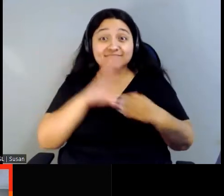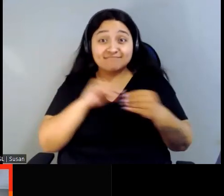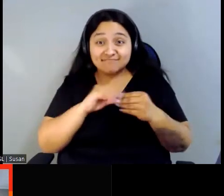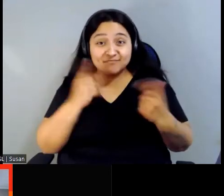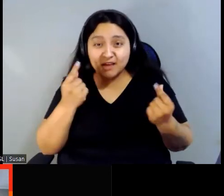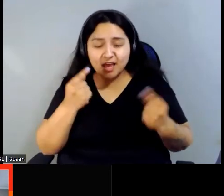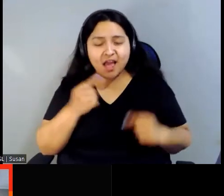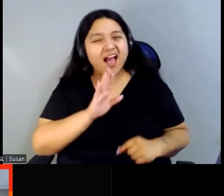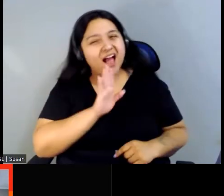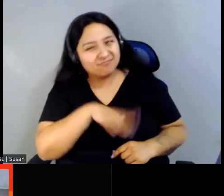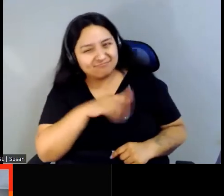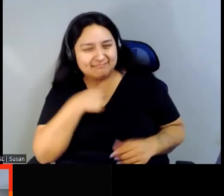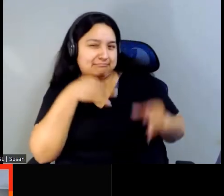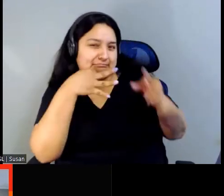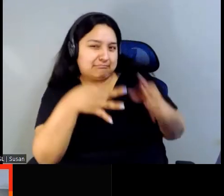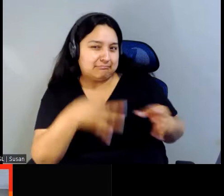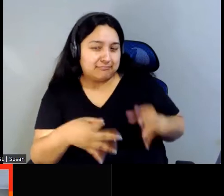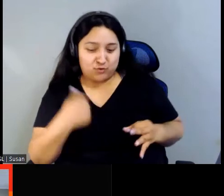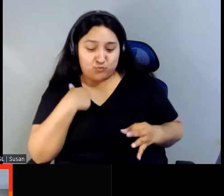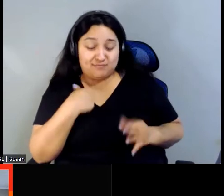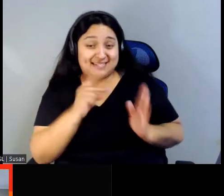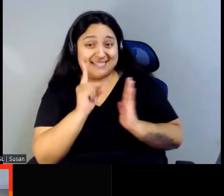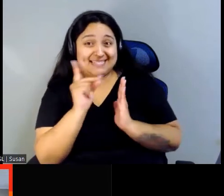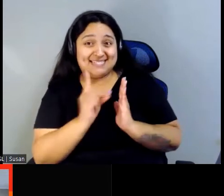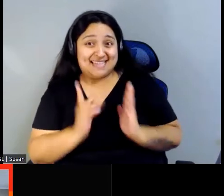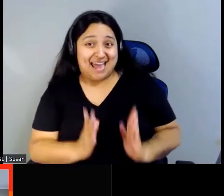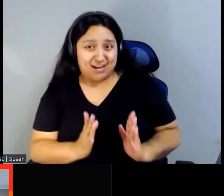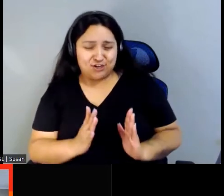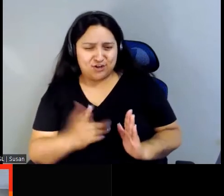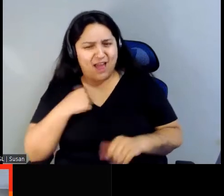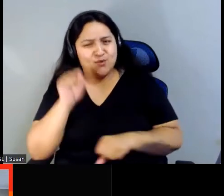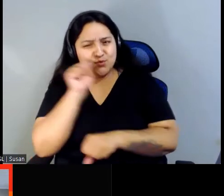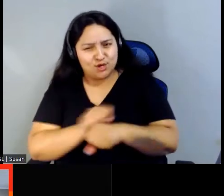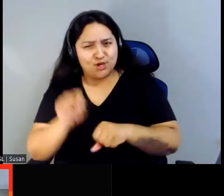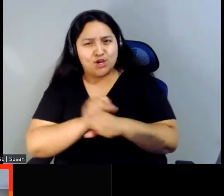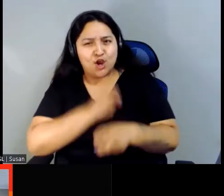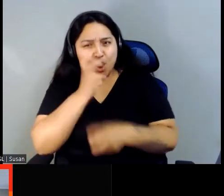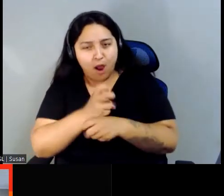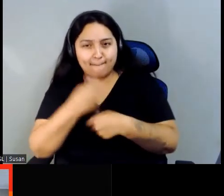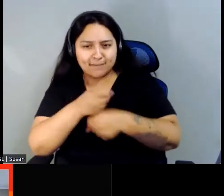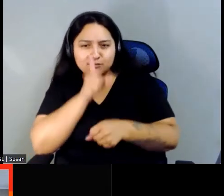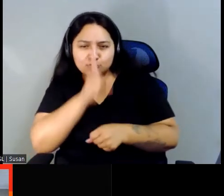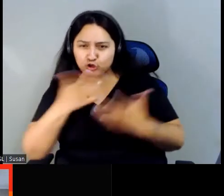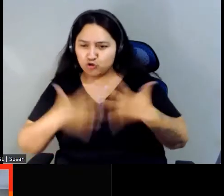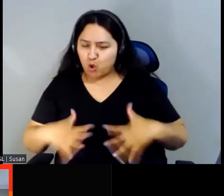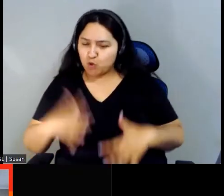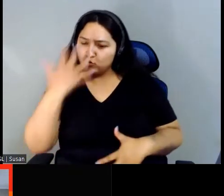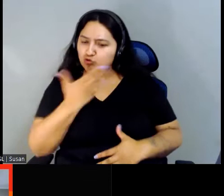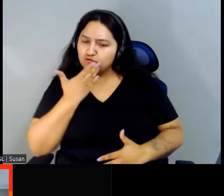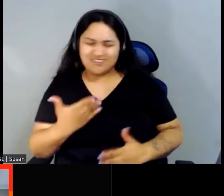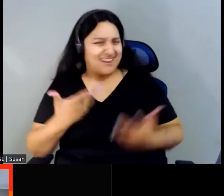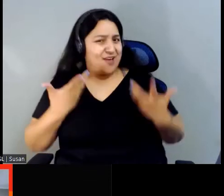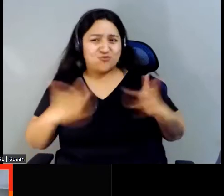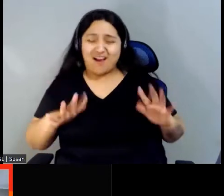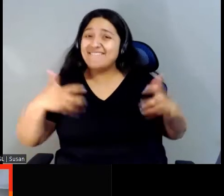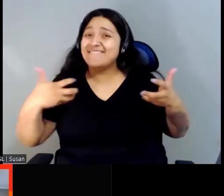you, okay? As a designer, you work so hard on having your stuff look good. You don't want fat people